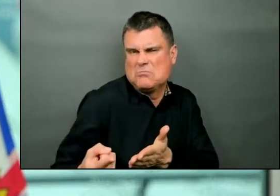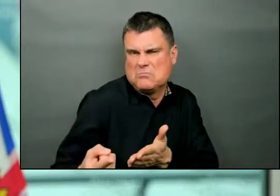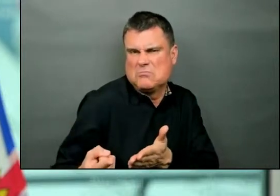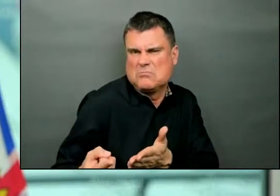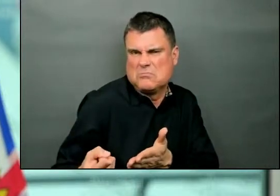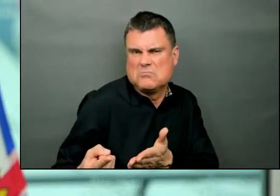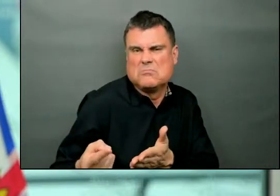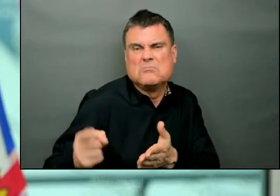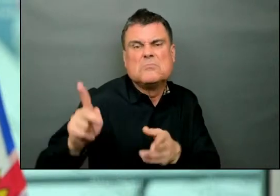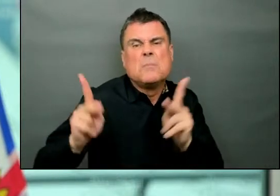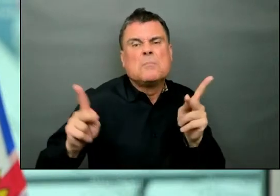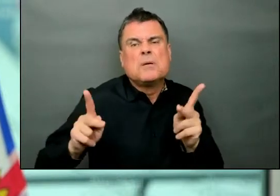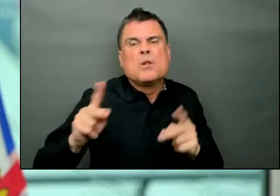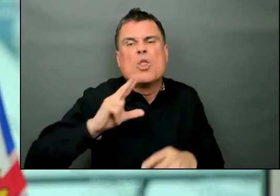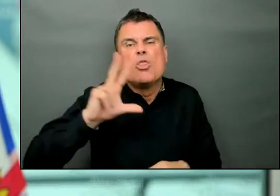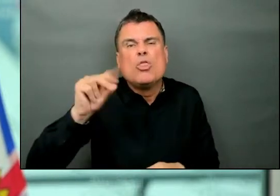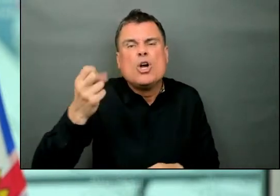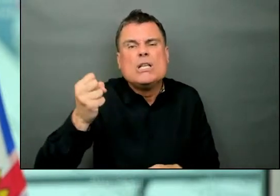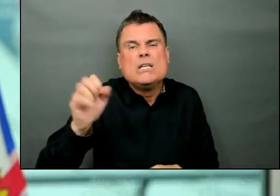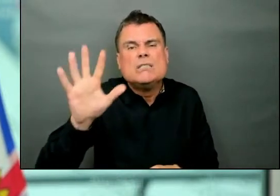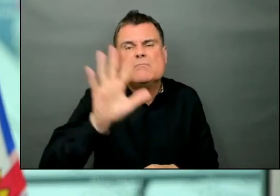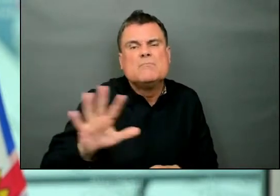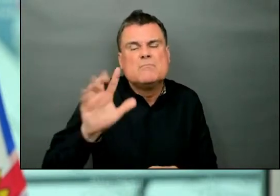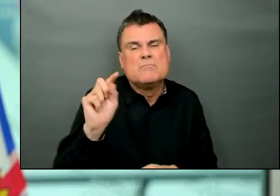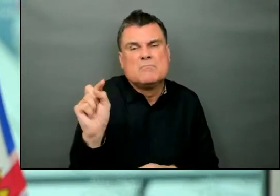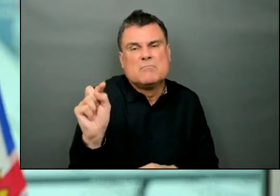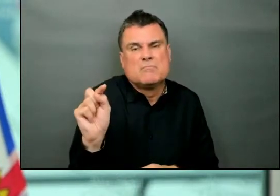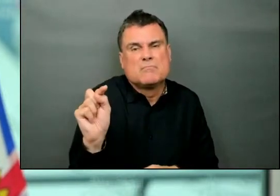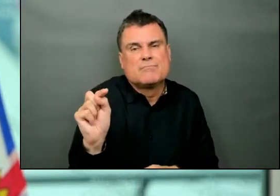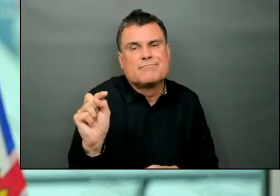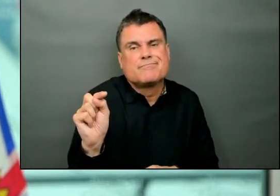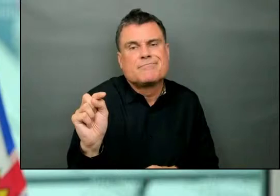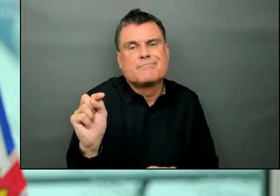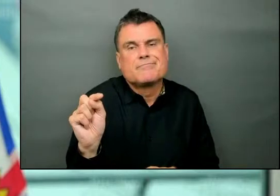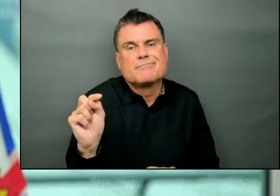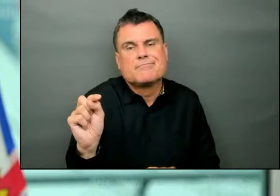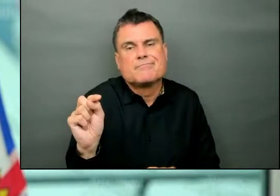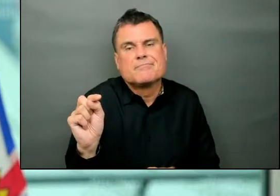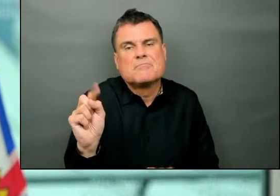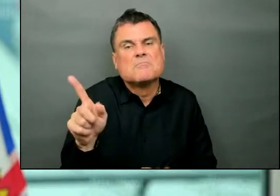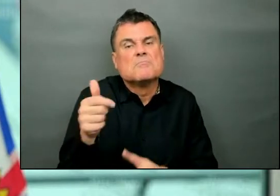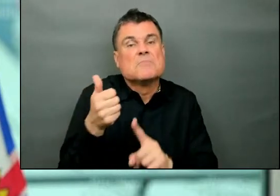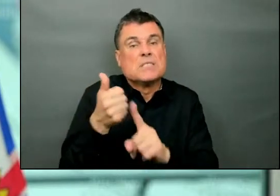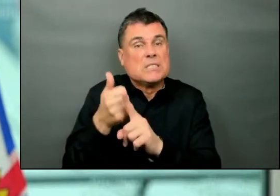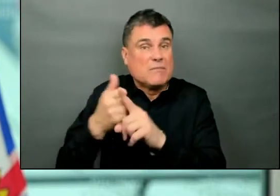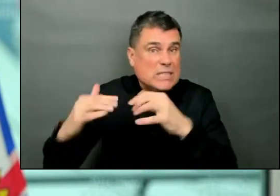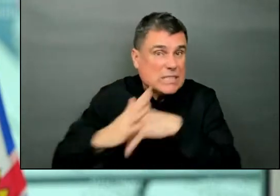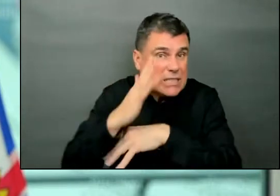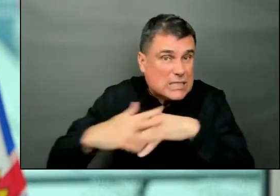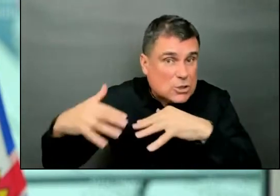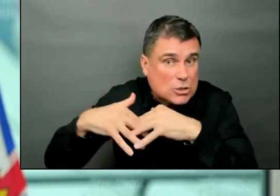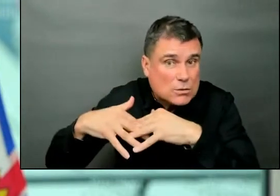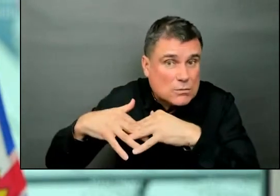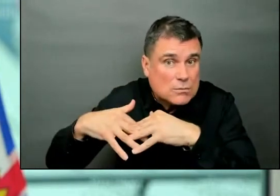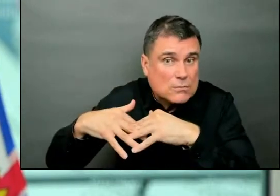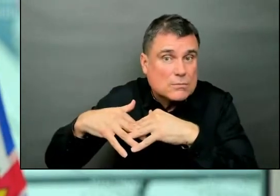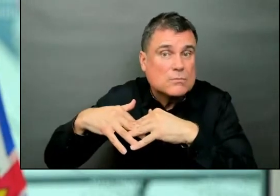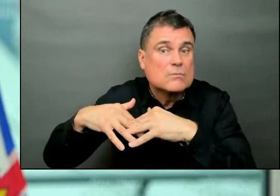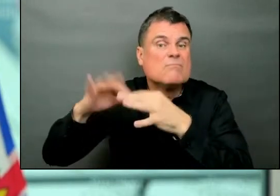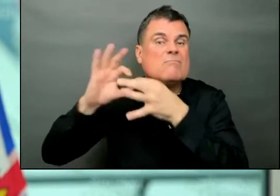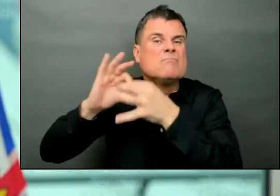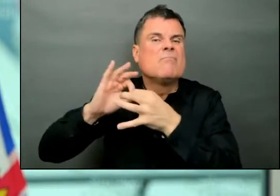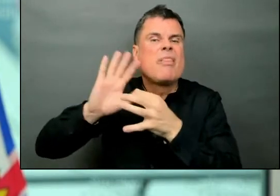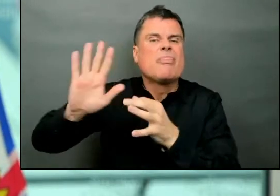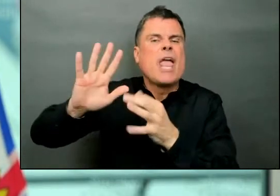some who were Indigenous people and related to some of the outbreaks that we're seeing. So this is why we're paying so much attention to